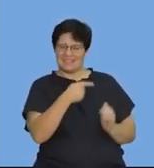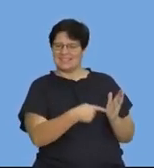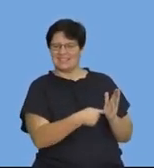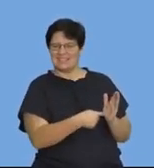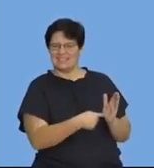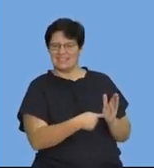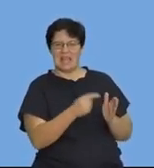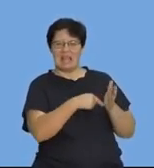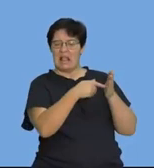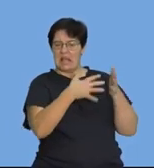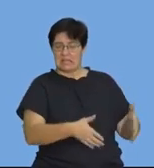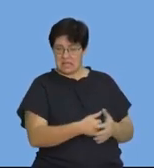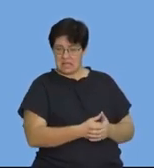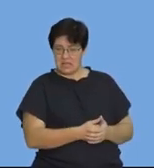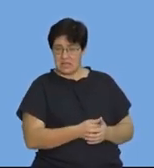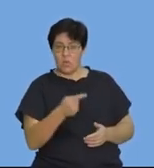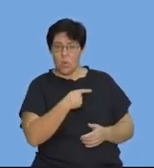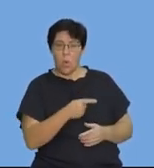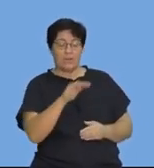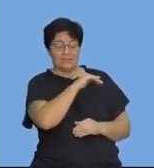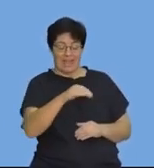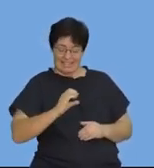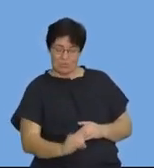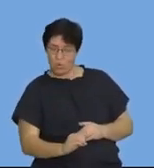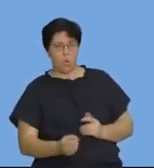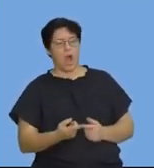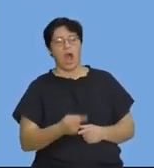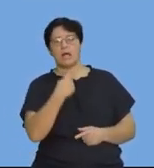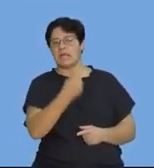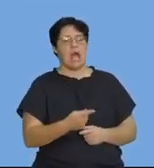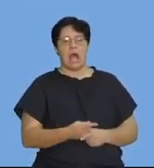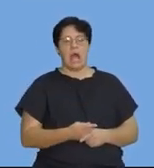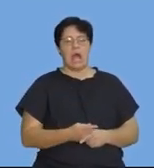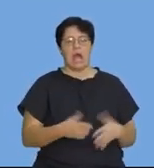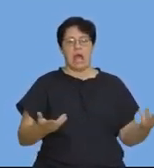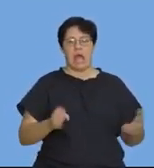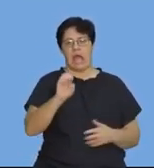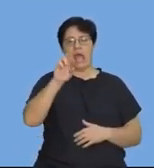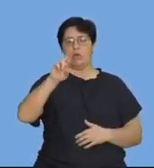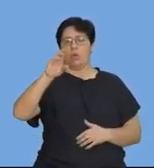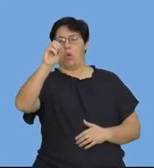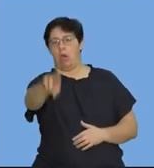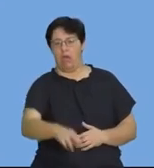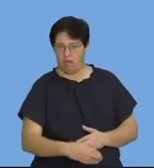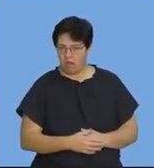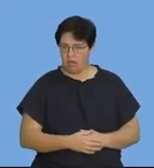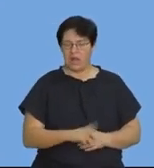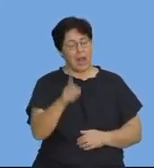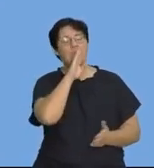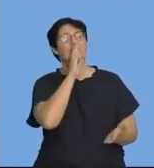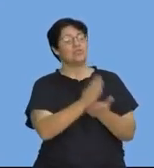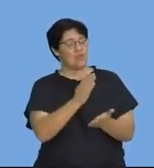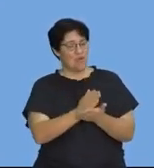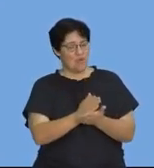like called a calculator, as soon as you divide by 0, it will say undefined or it will say error. So make sure that